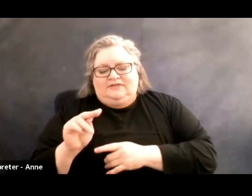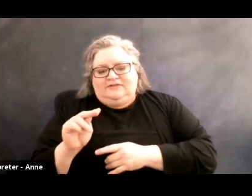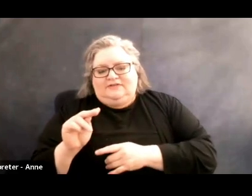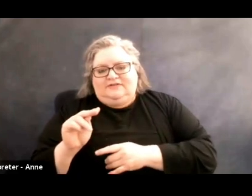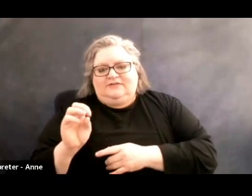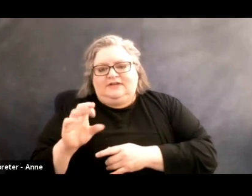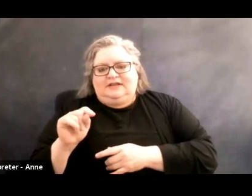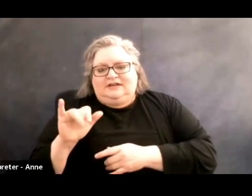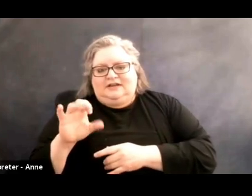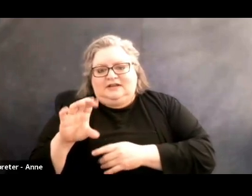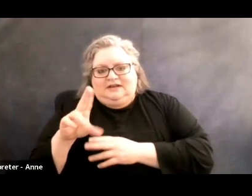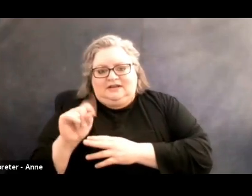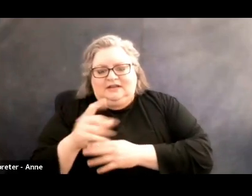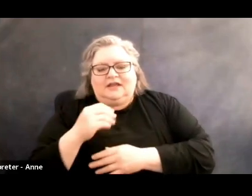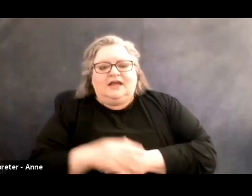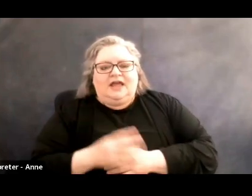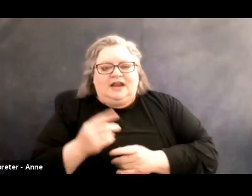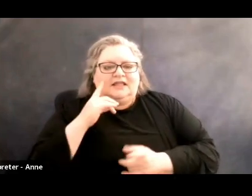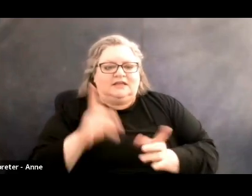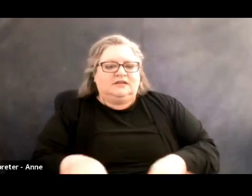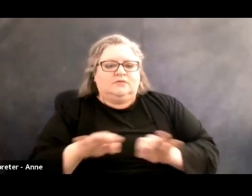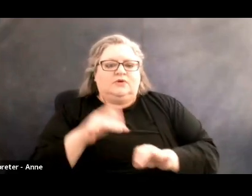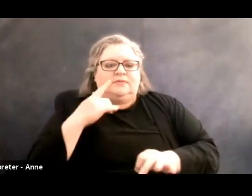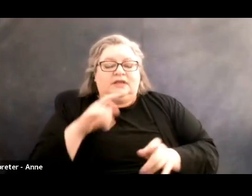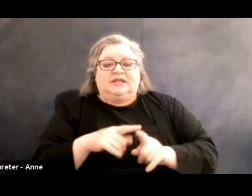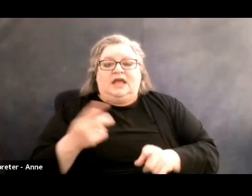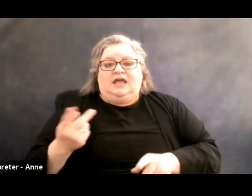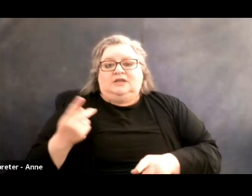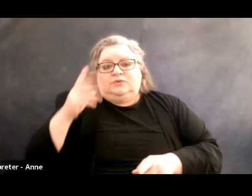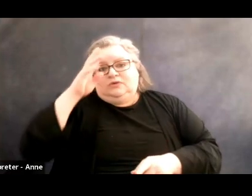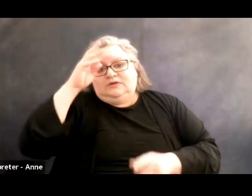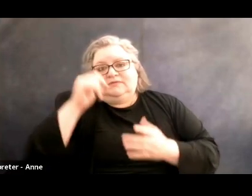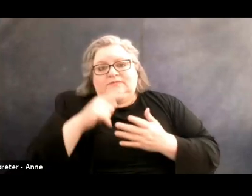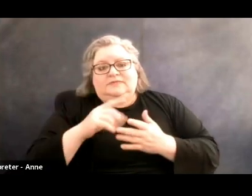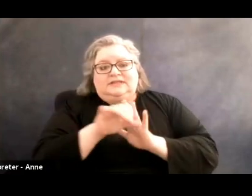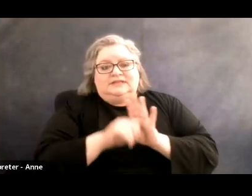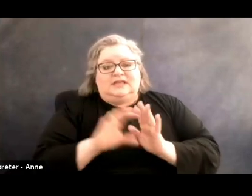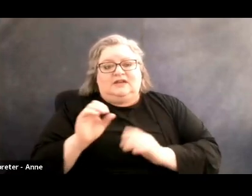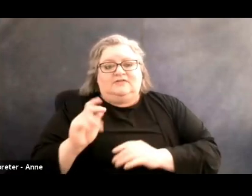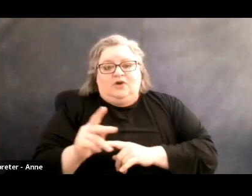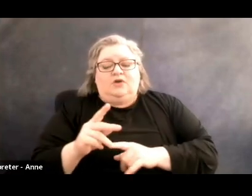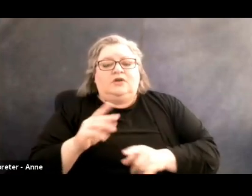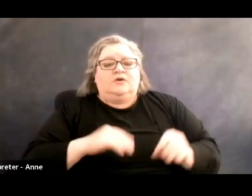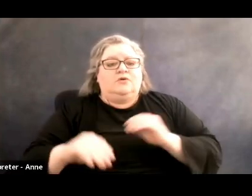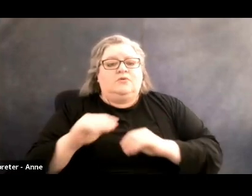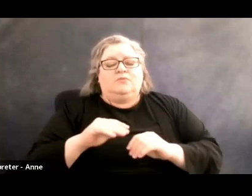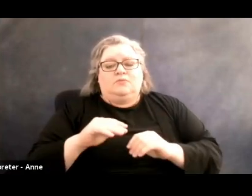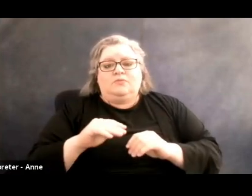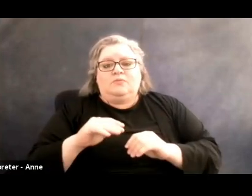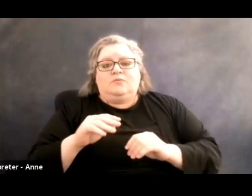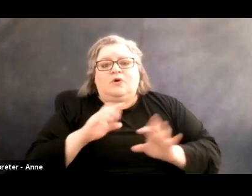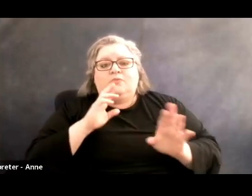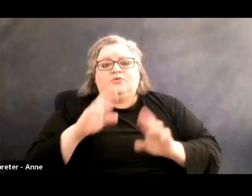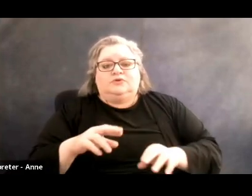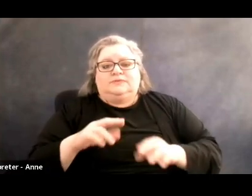Tim Marshall. And I think the reason why this was important, because as we were developing the state of Oklahoma's Children's Mobile Response and Stabilization